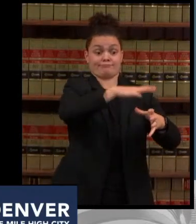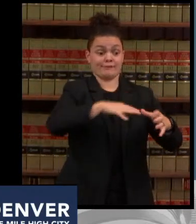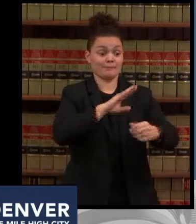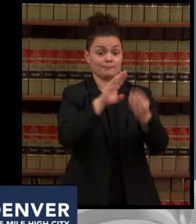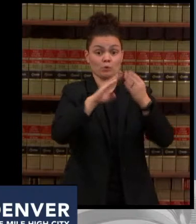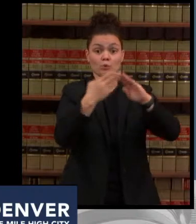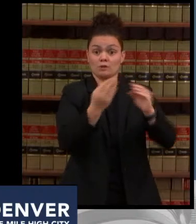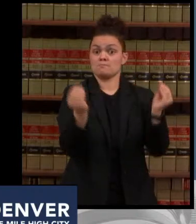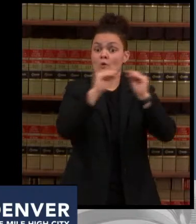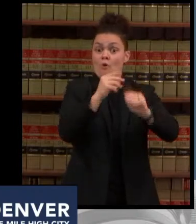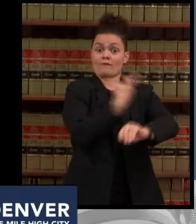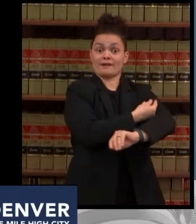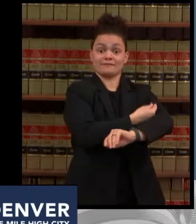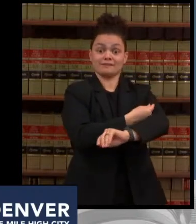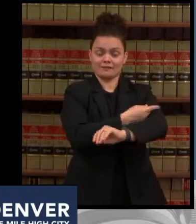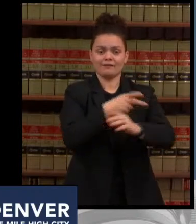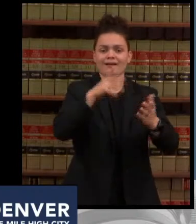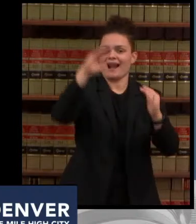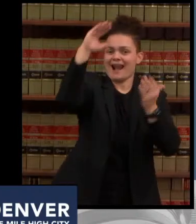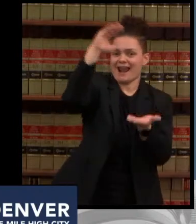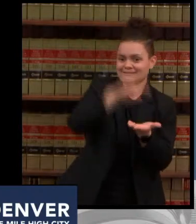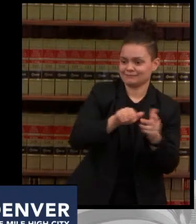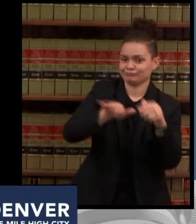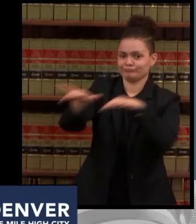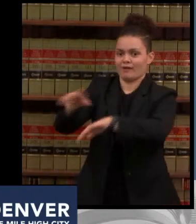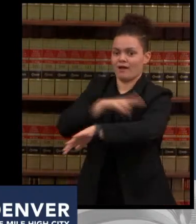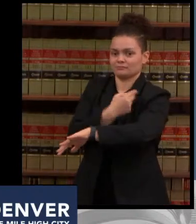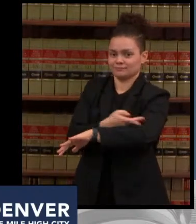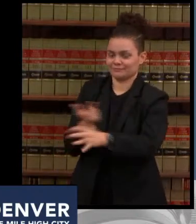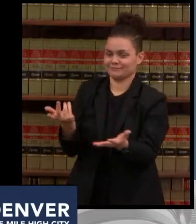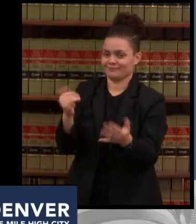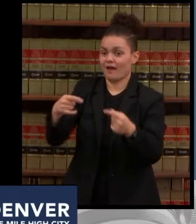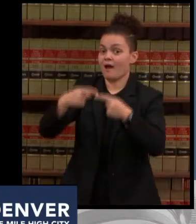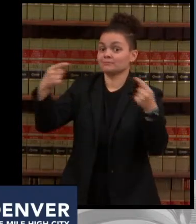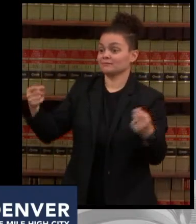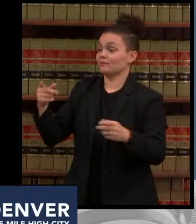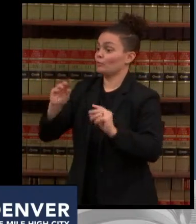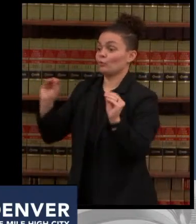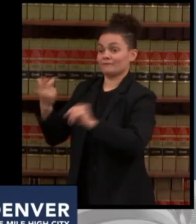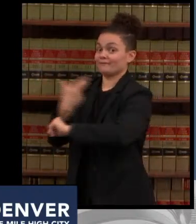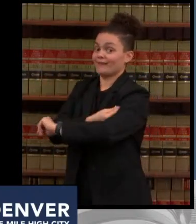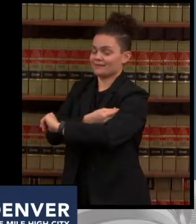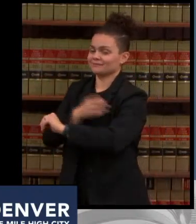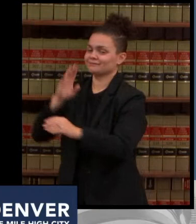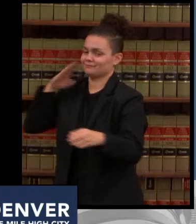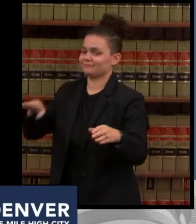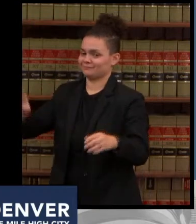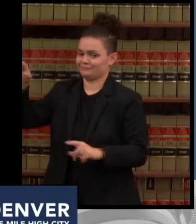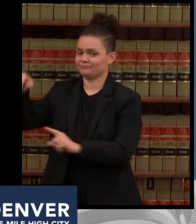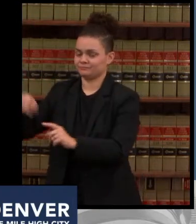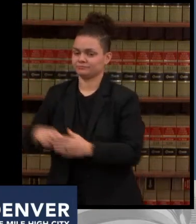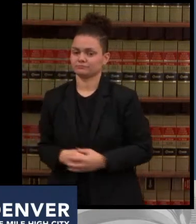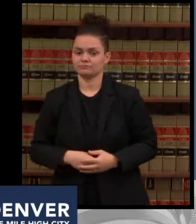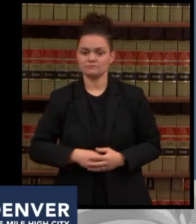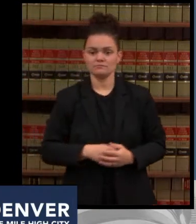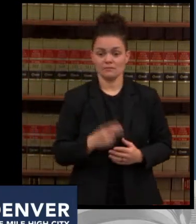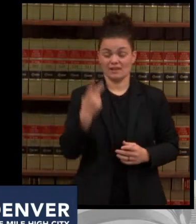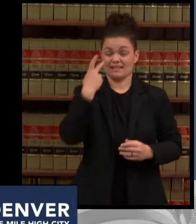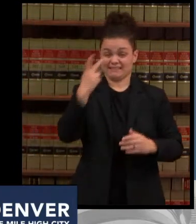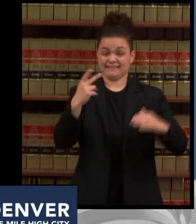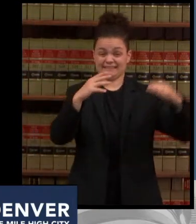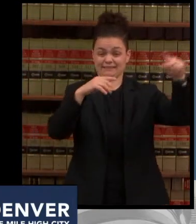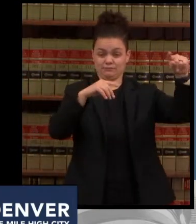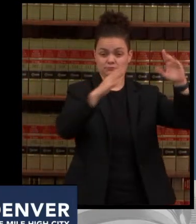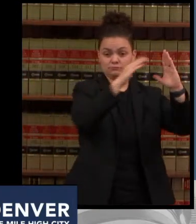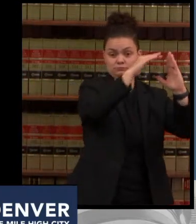hospitalization admissions go down. You can see on the upper left-hand corner, the less people that are vaccinated, the more cases we have, and